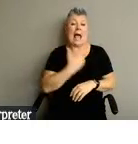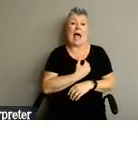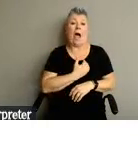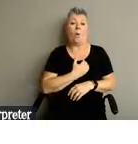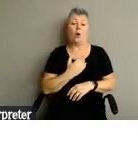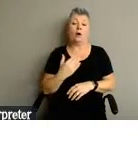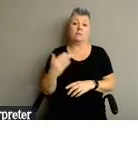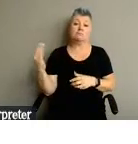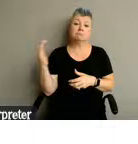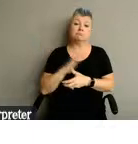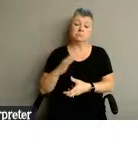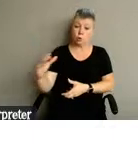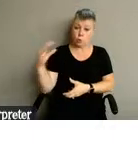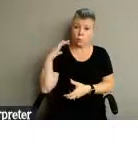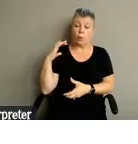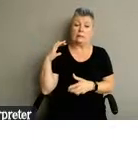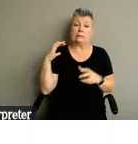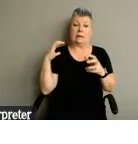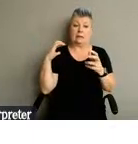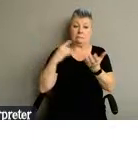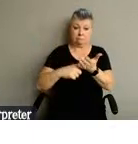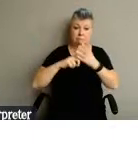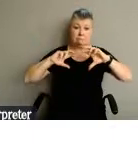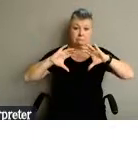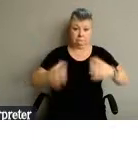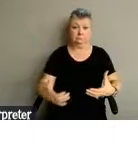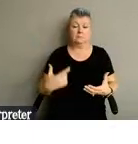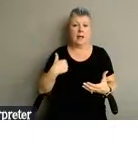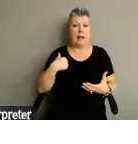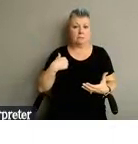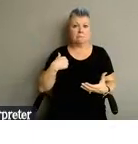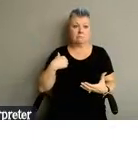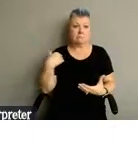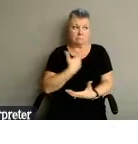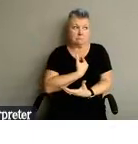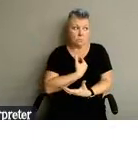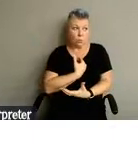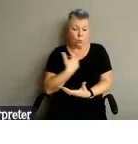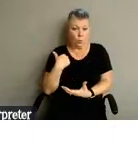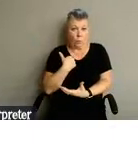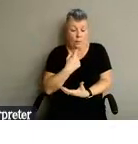roundtable, and our superintendent does take this information very